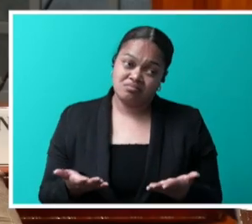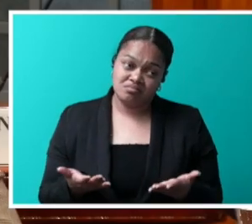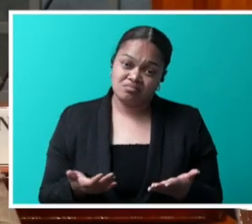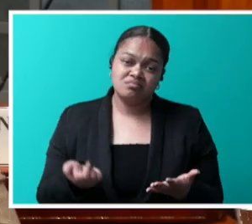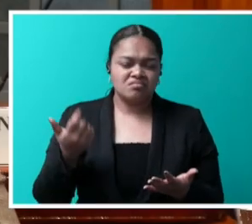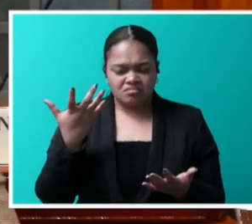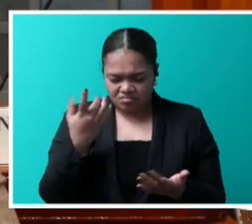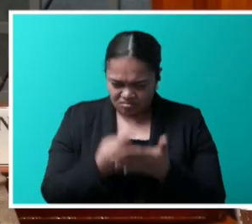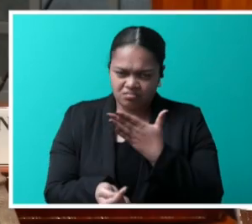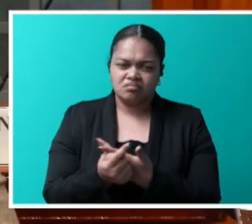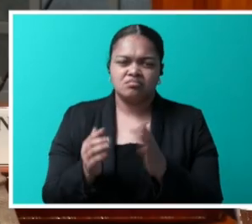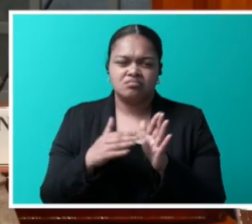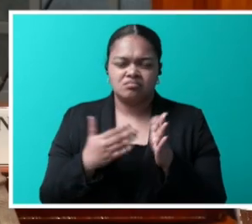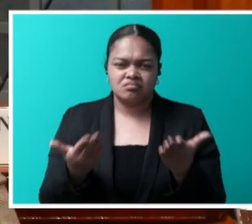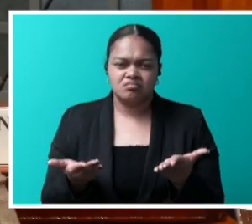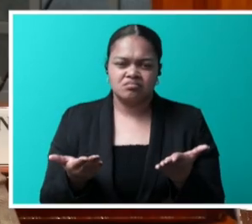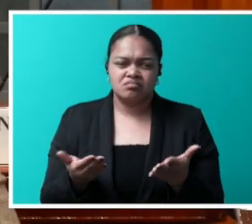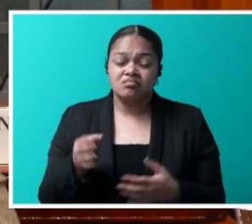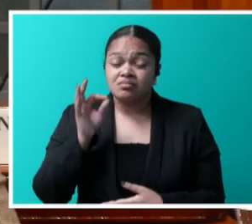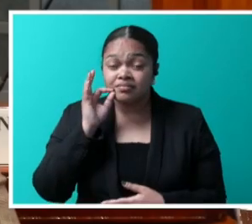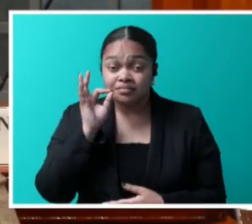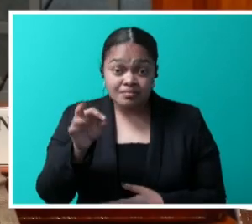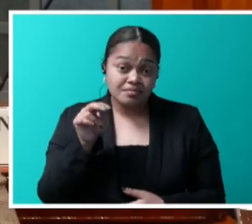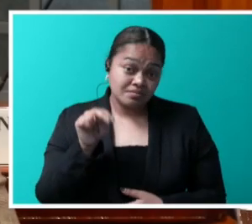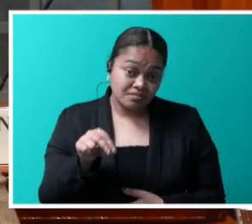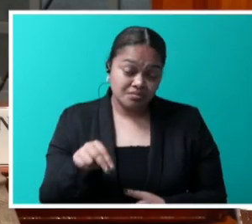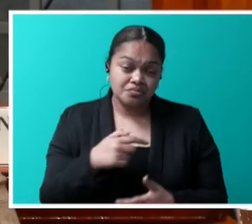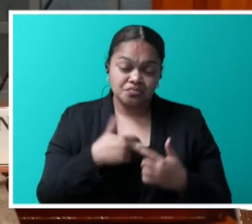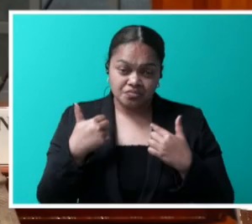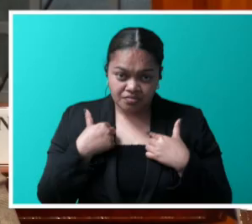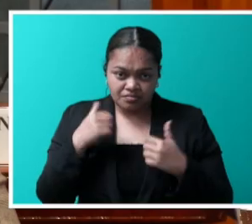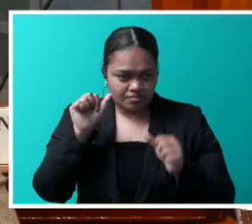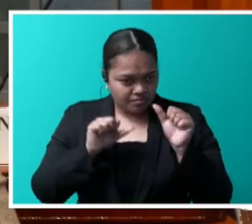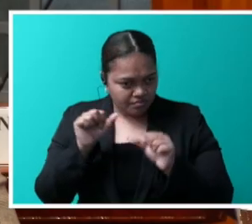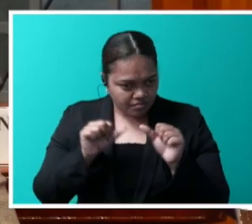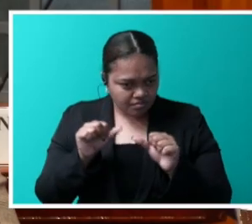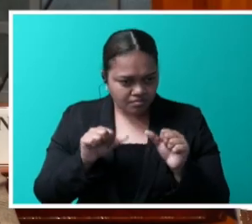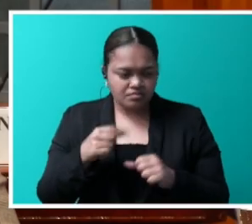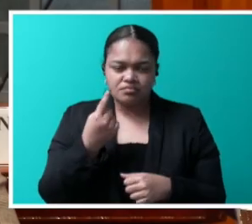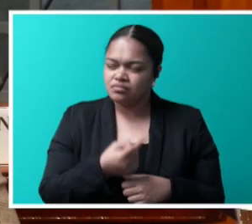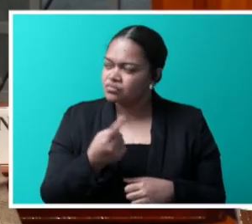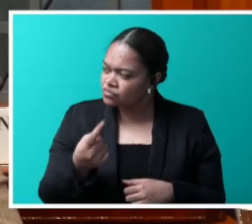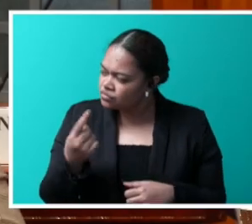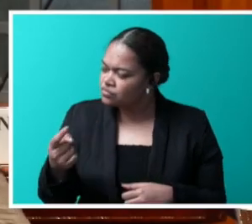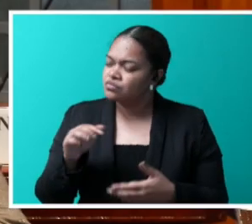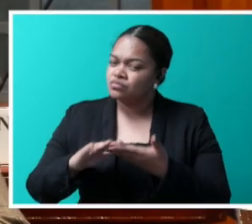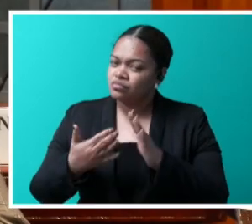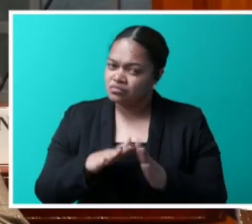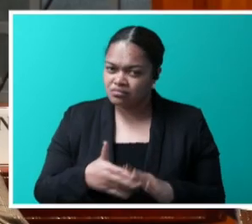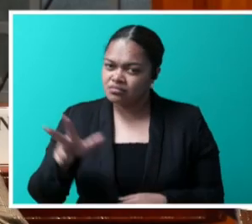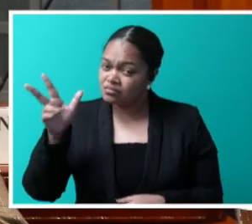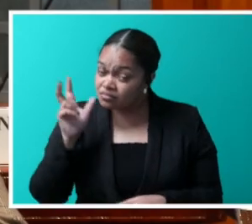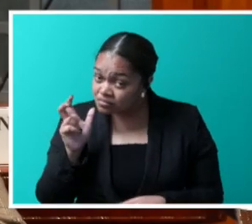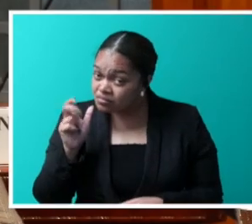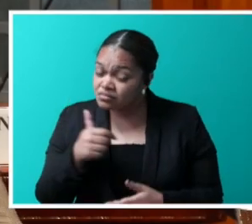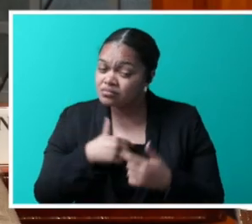here. Each request that we receive is assessed, each community is heard, and I want to be clear